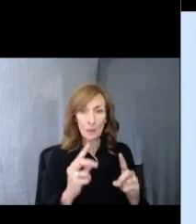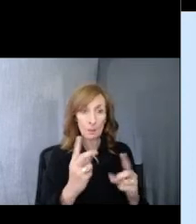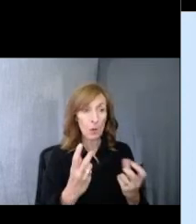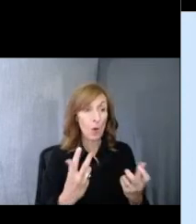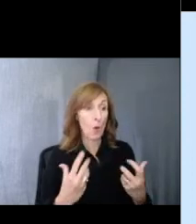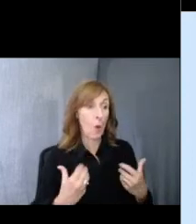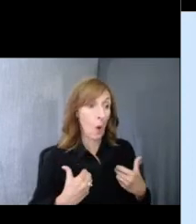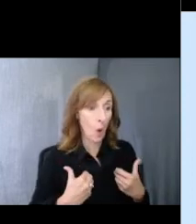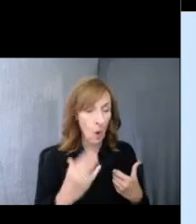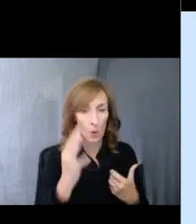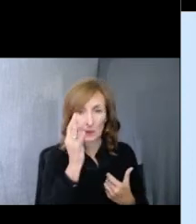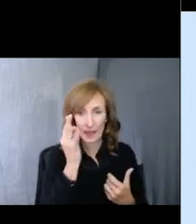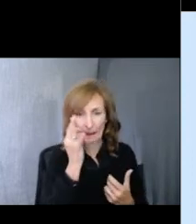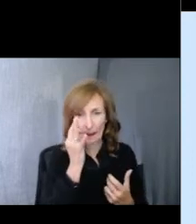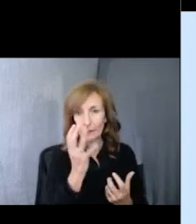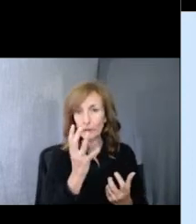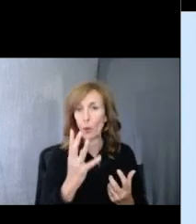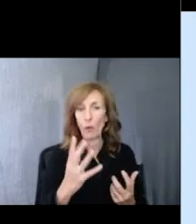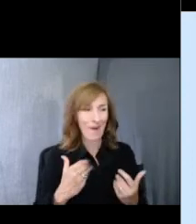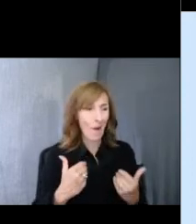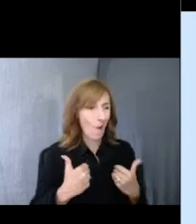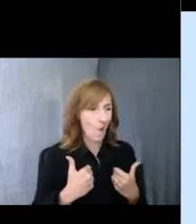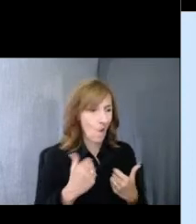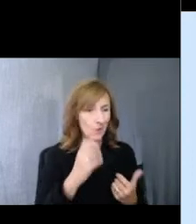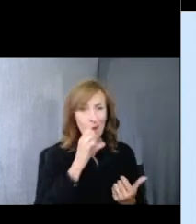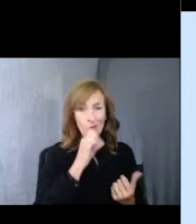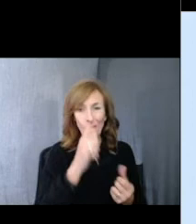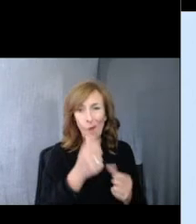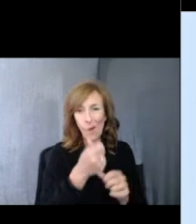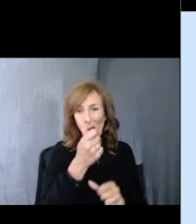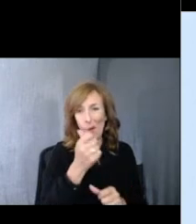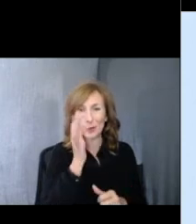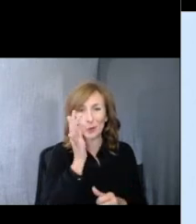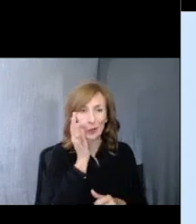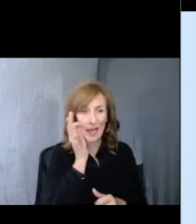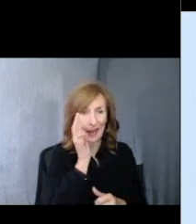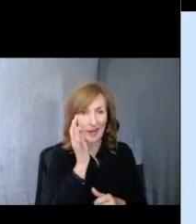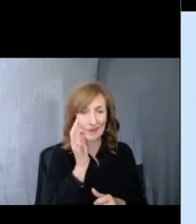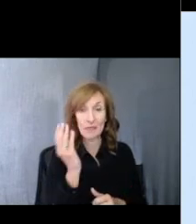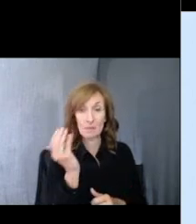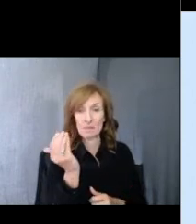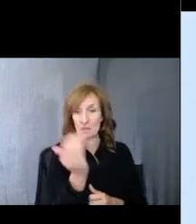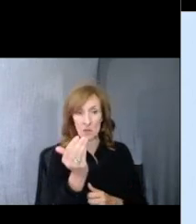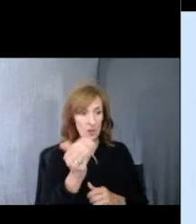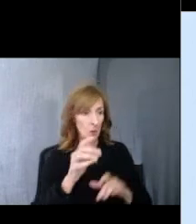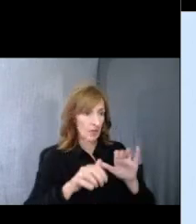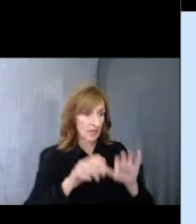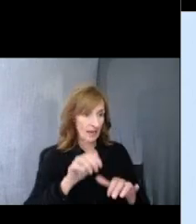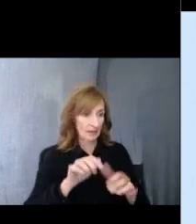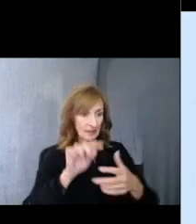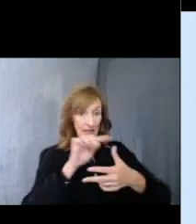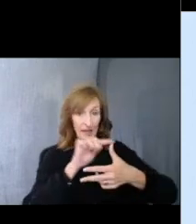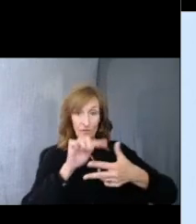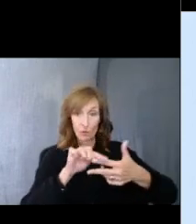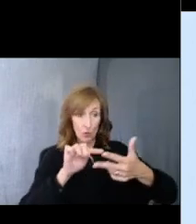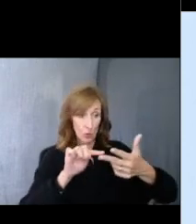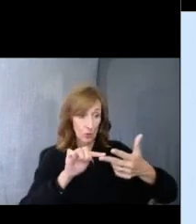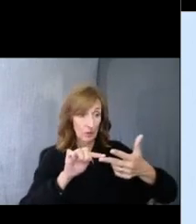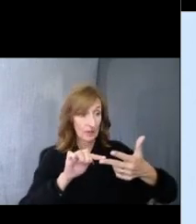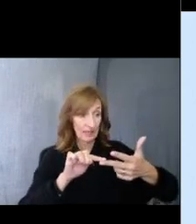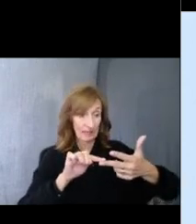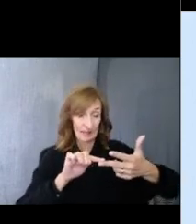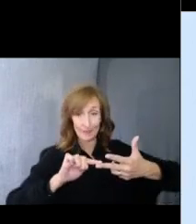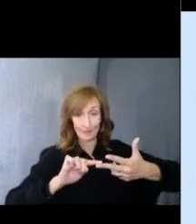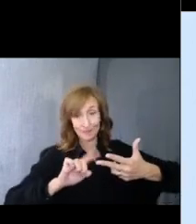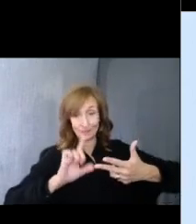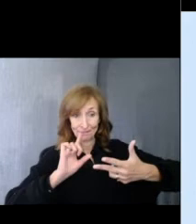an elderly cat. So go ahead and key in. I have 3 categories, and I'm just,